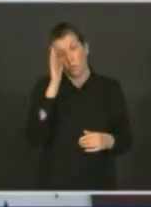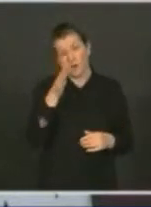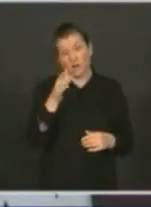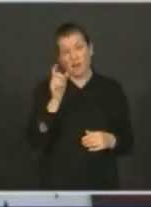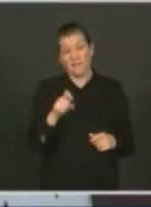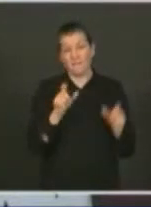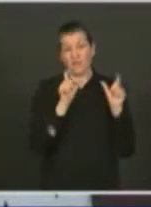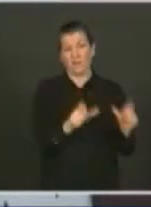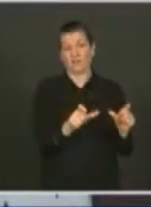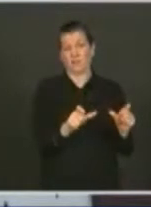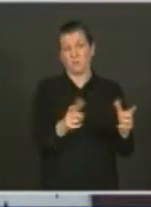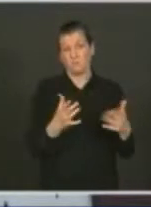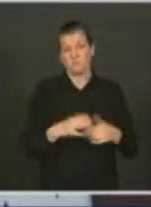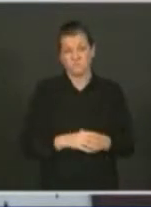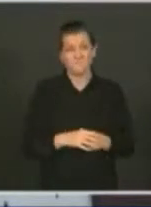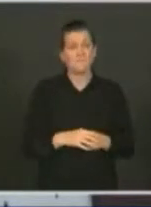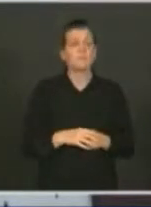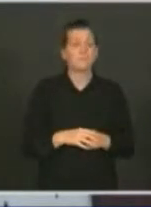schools,